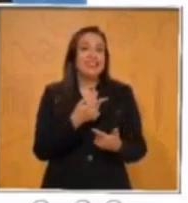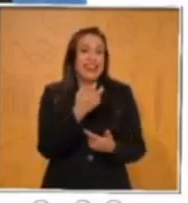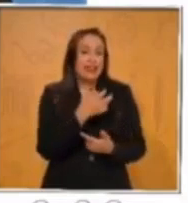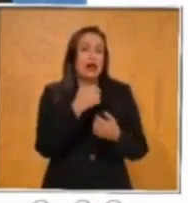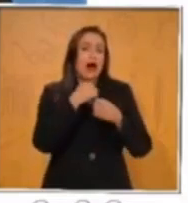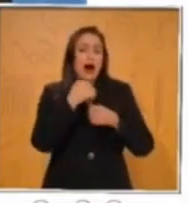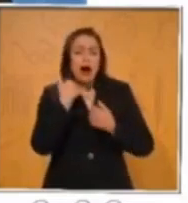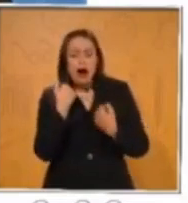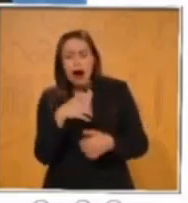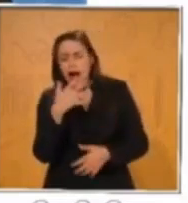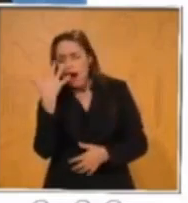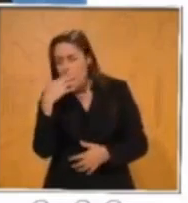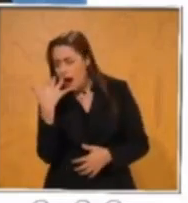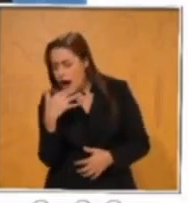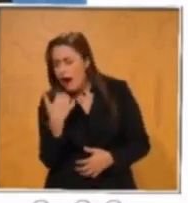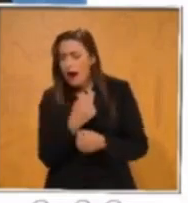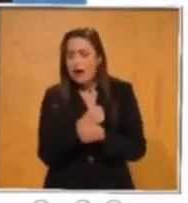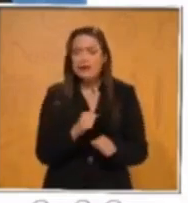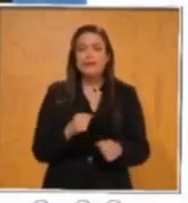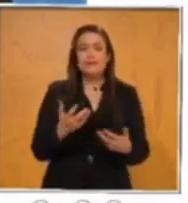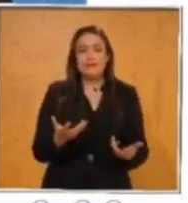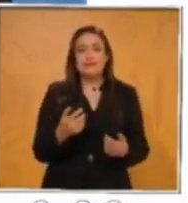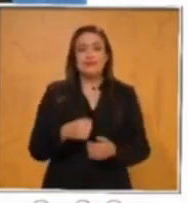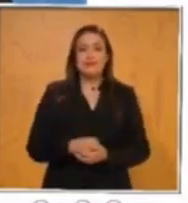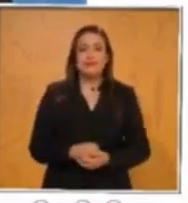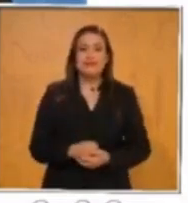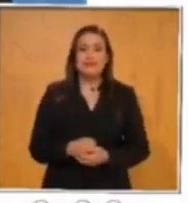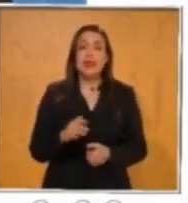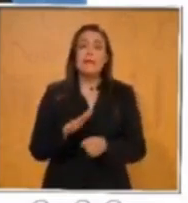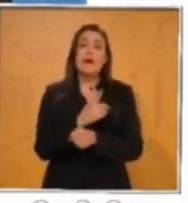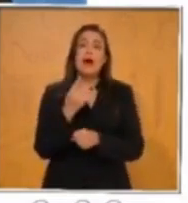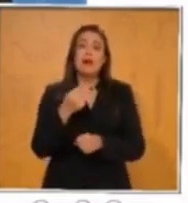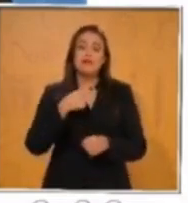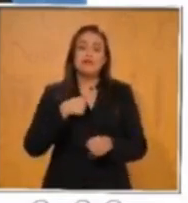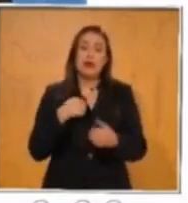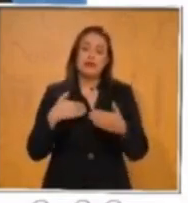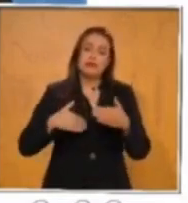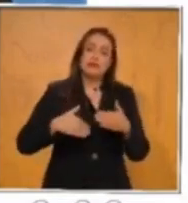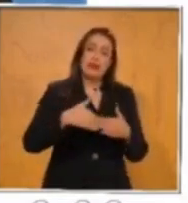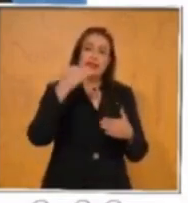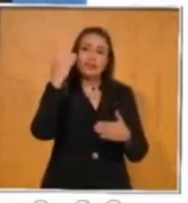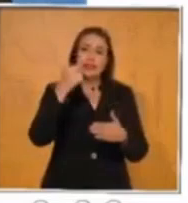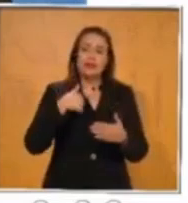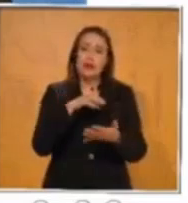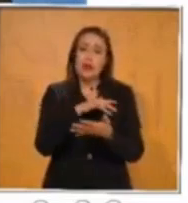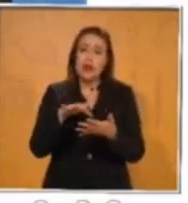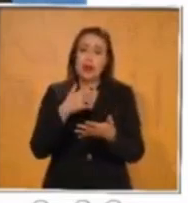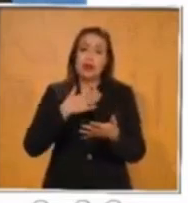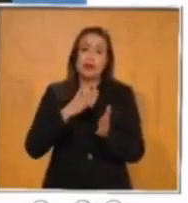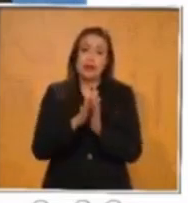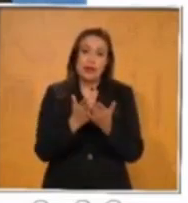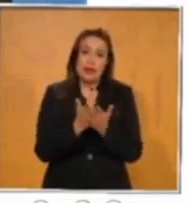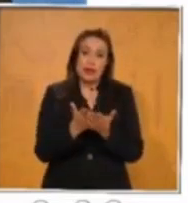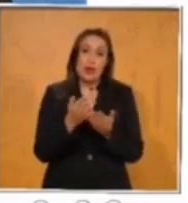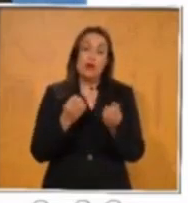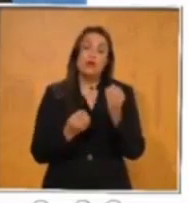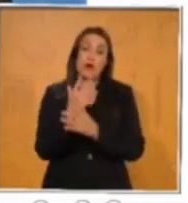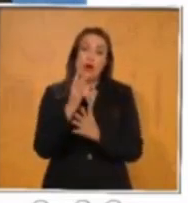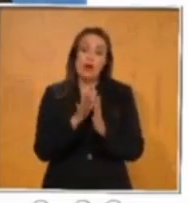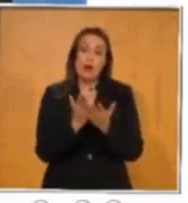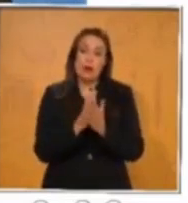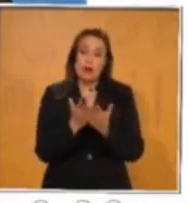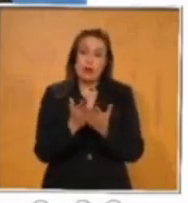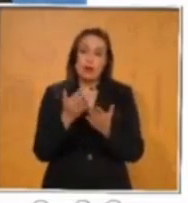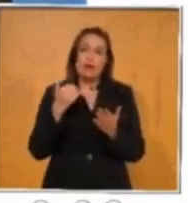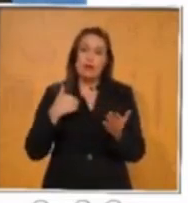bored. Because I read my book, my new book. When we arrived,